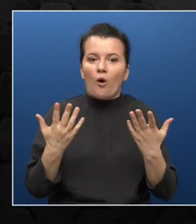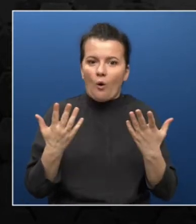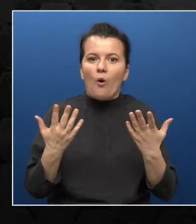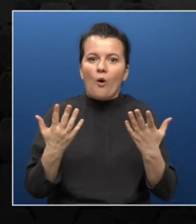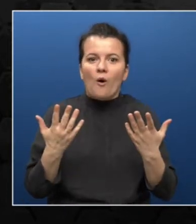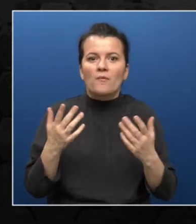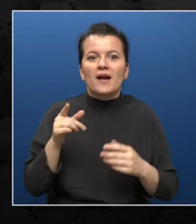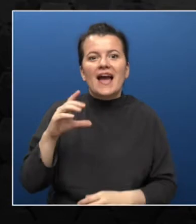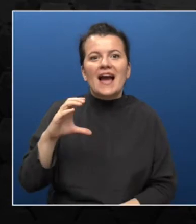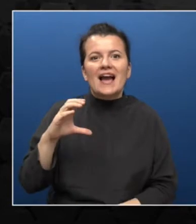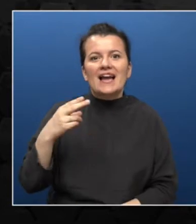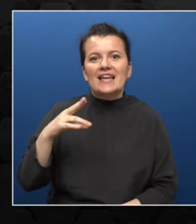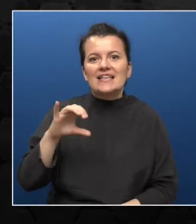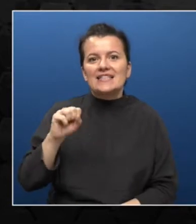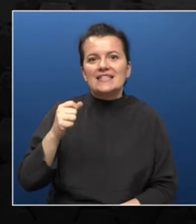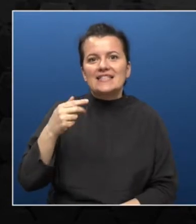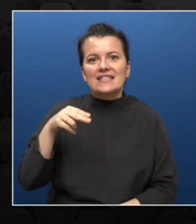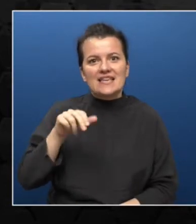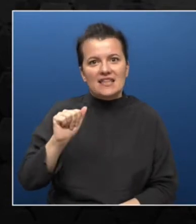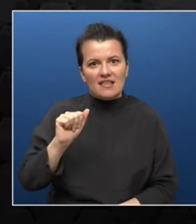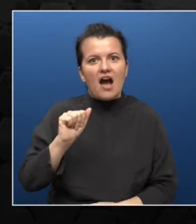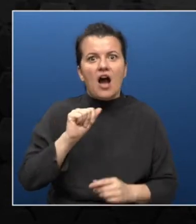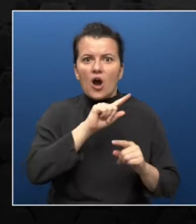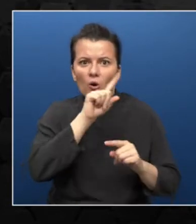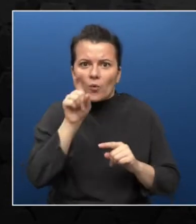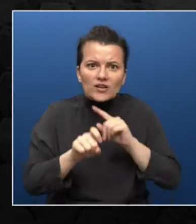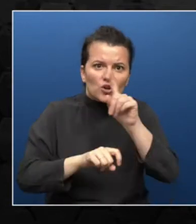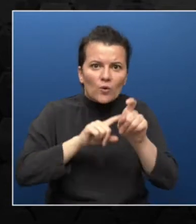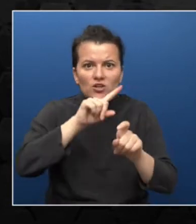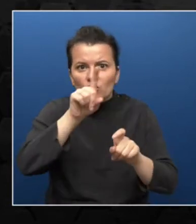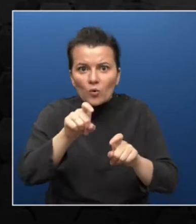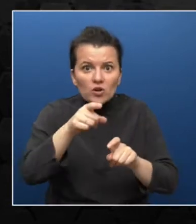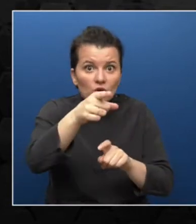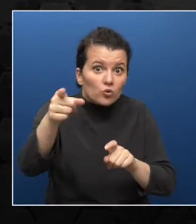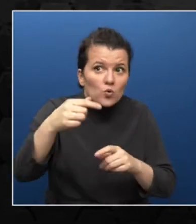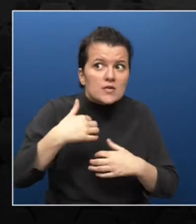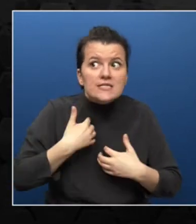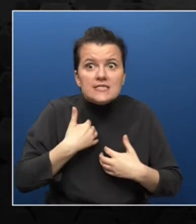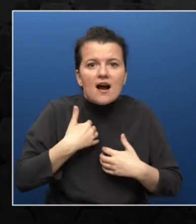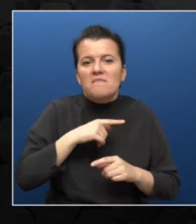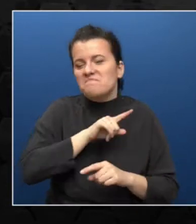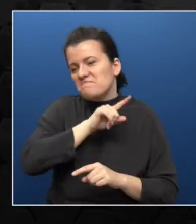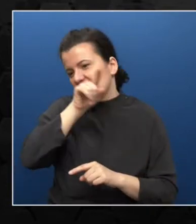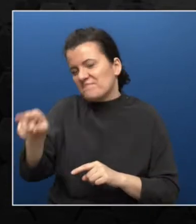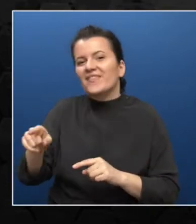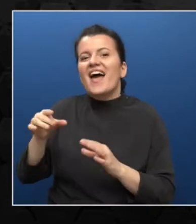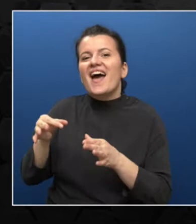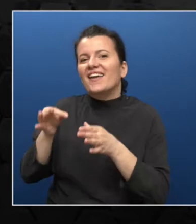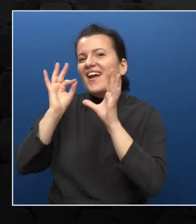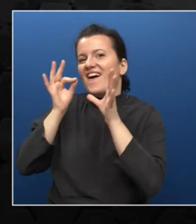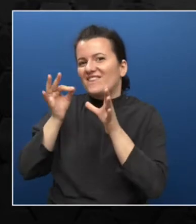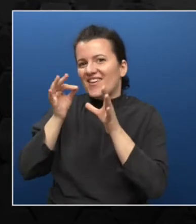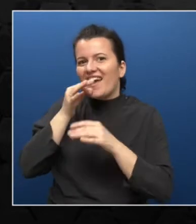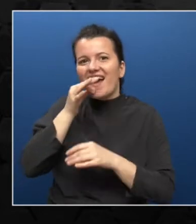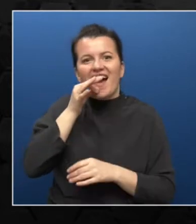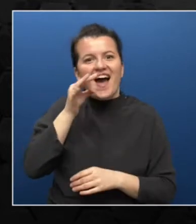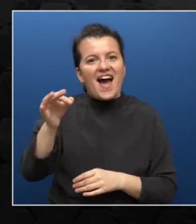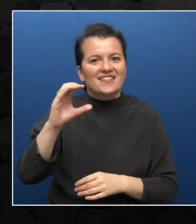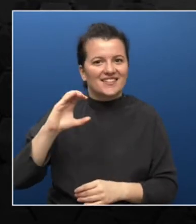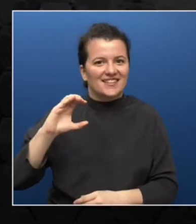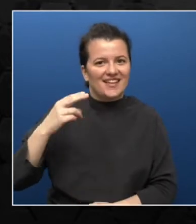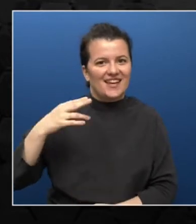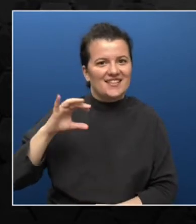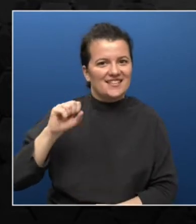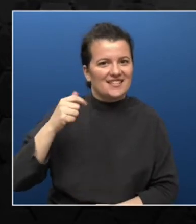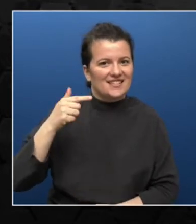and she joined the Global AI Cafe. So if you have any questions, you can go to there to ask them to her. So